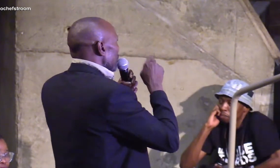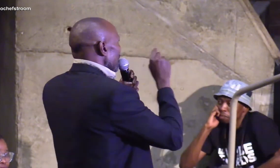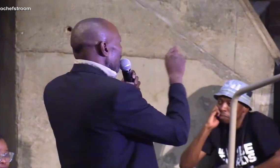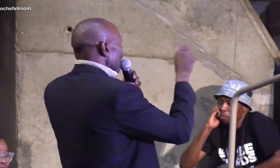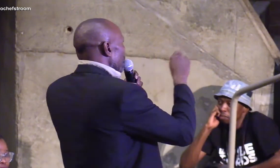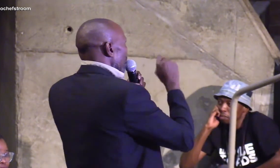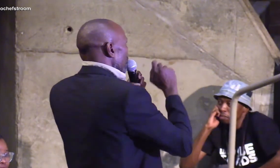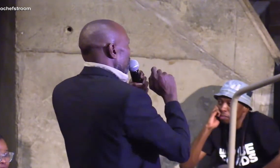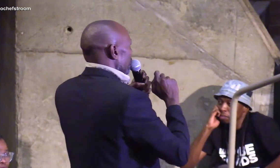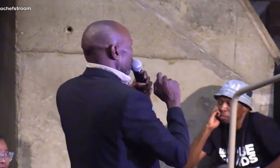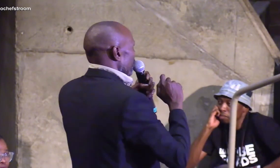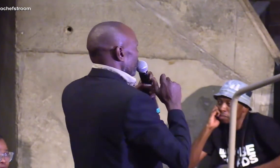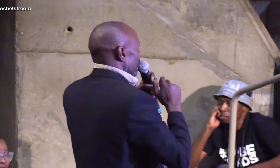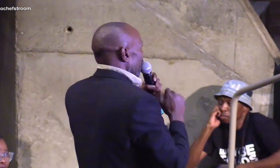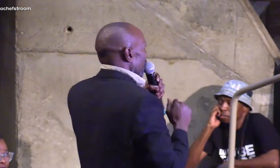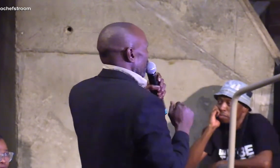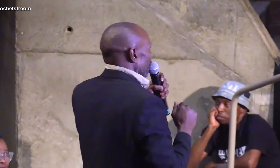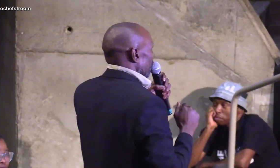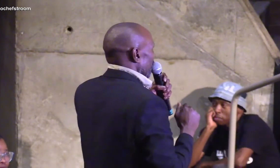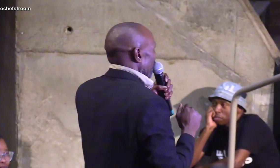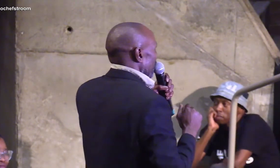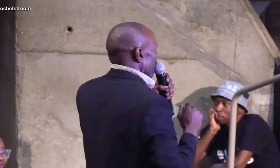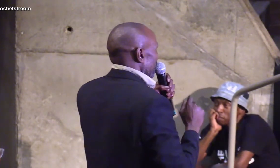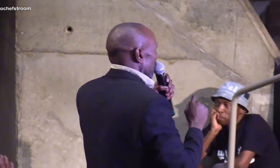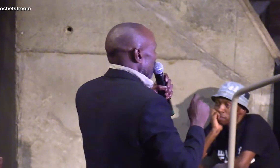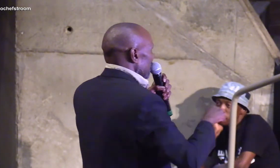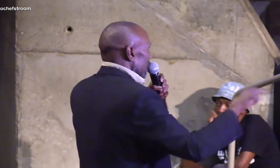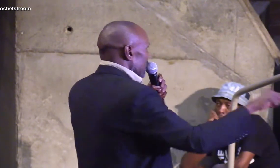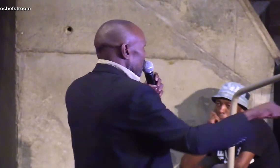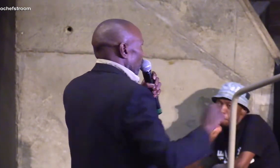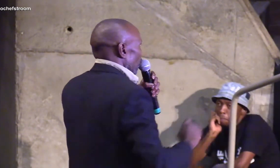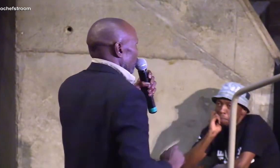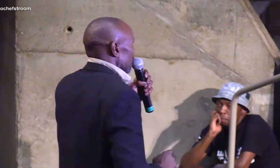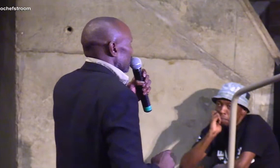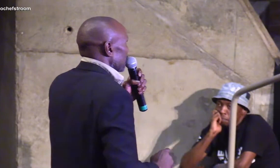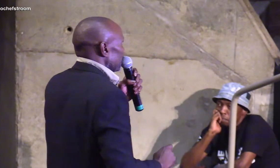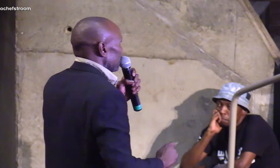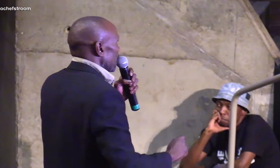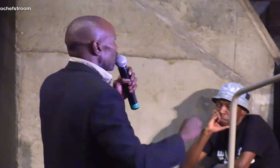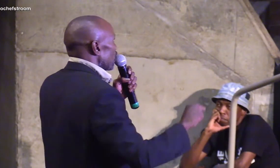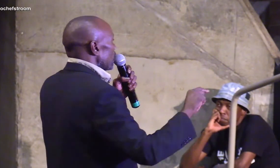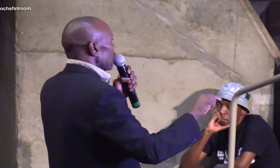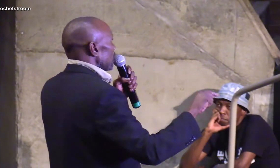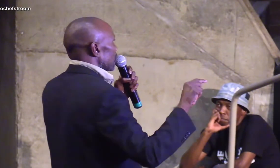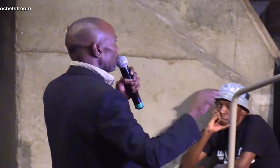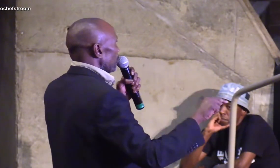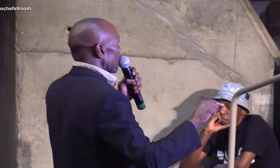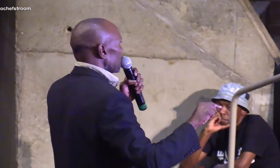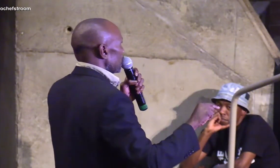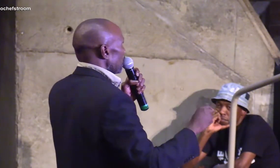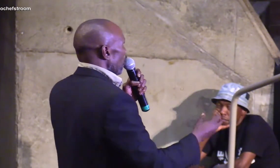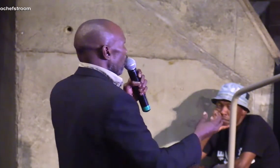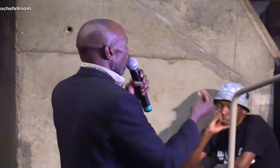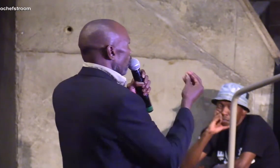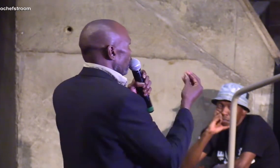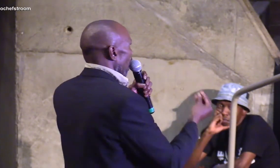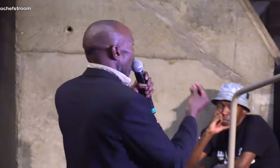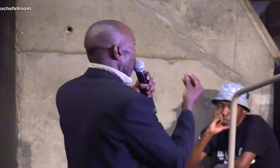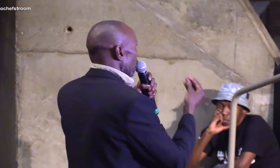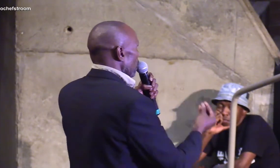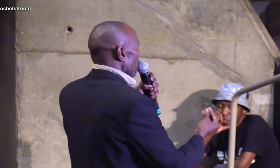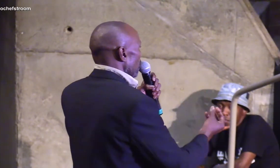you see the needle you are looking for uh Dr African he's right here in the Northwest including the template